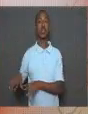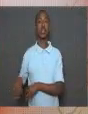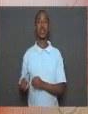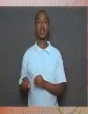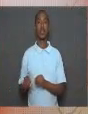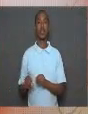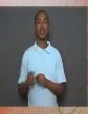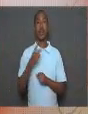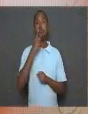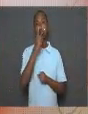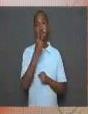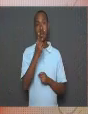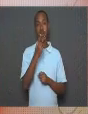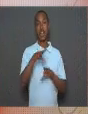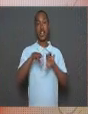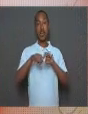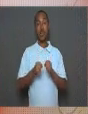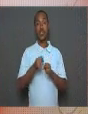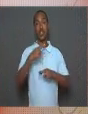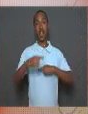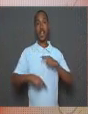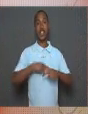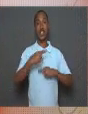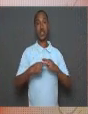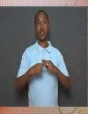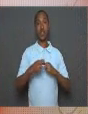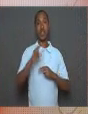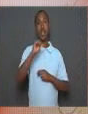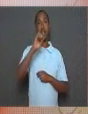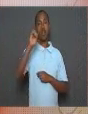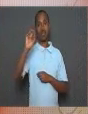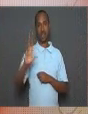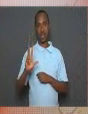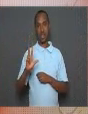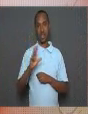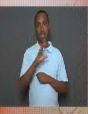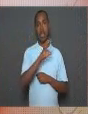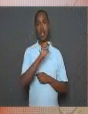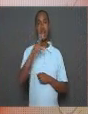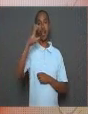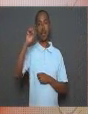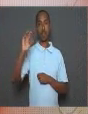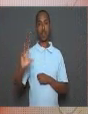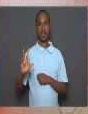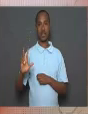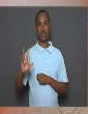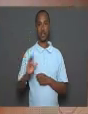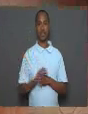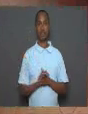Students, let us look at the decomposition of nitrates and